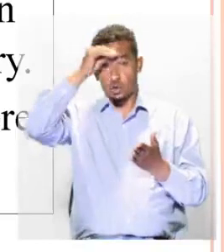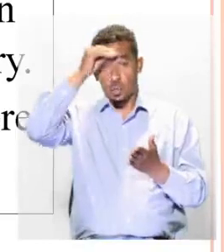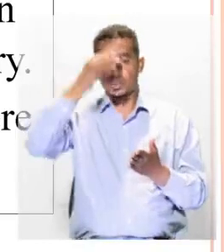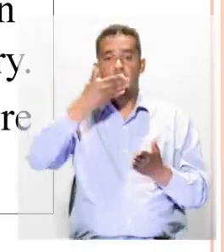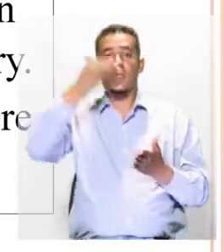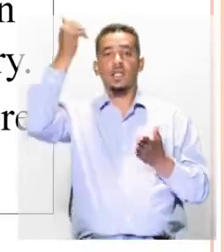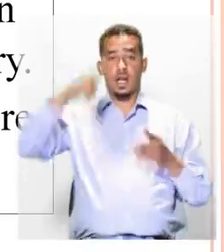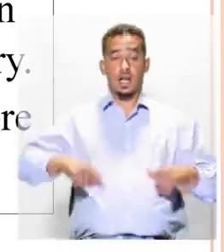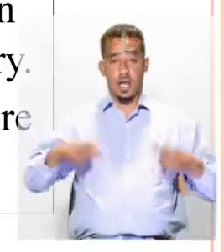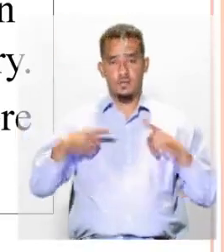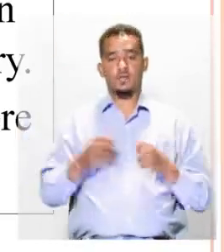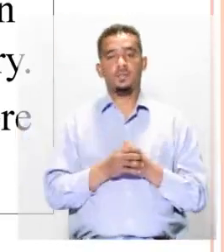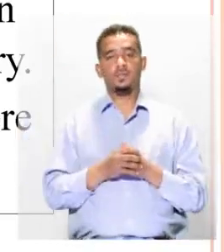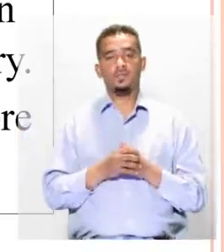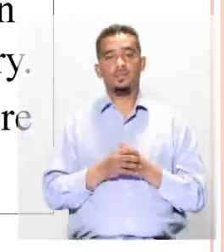so on.